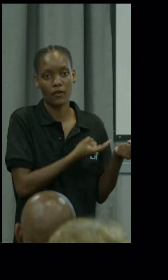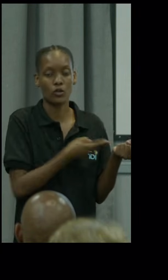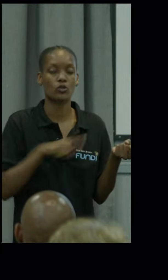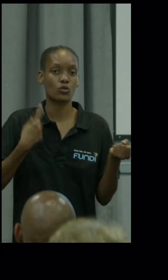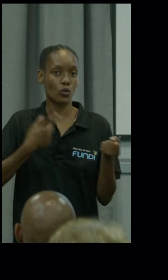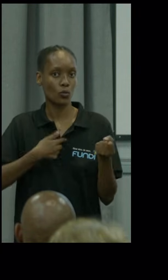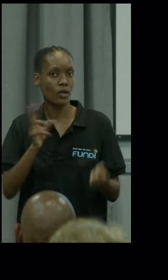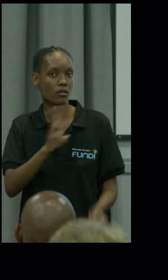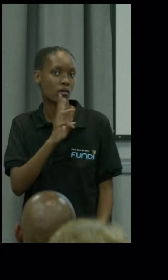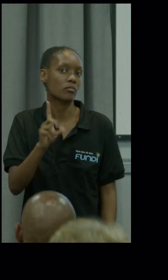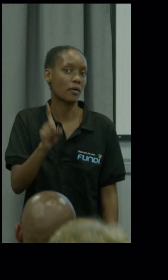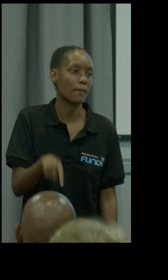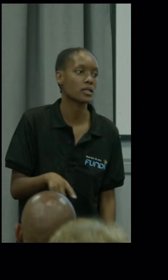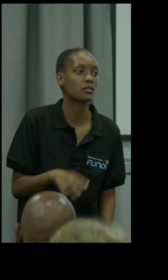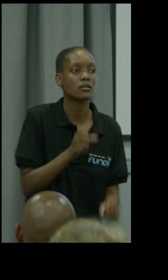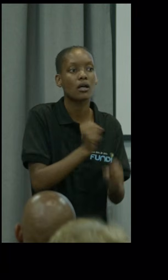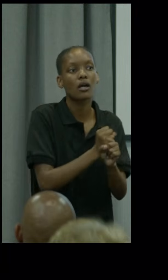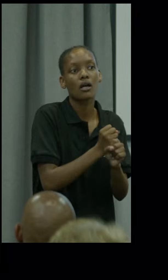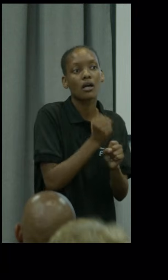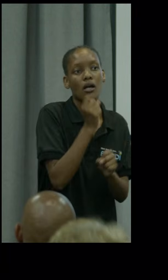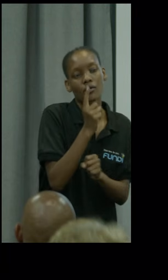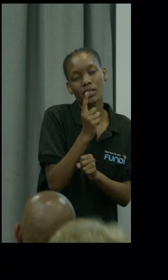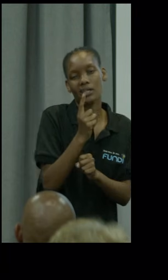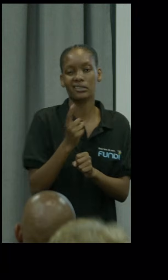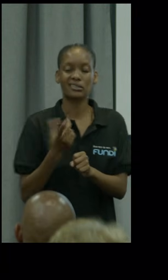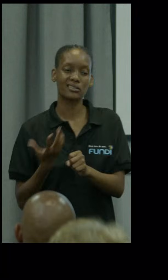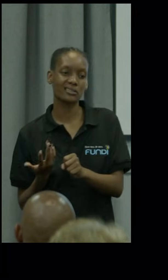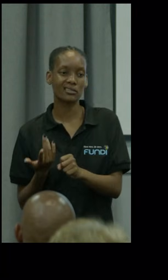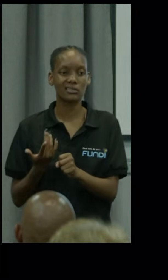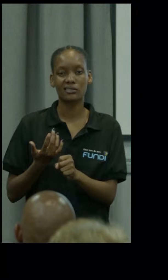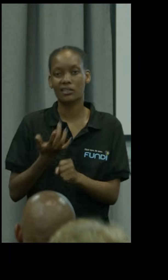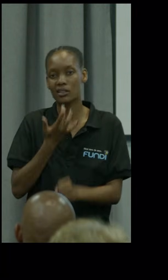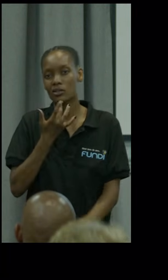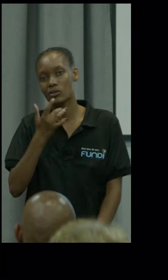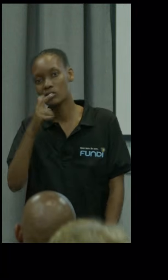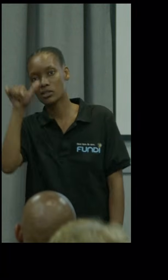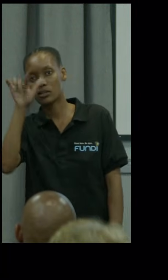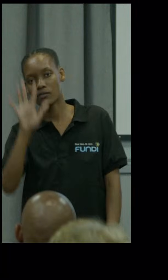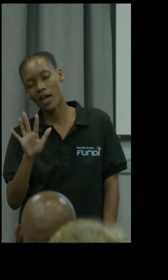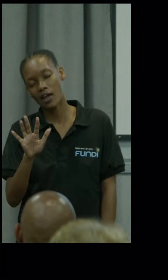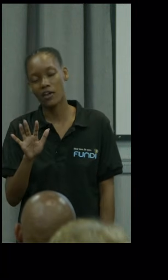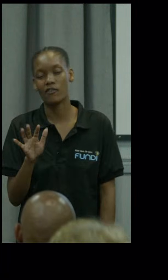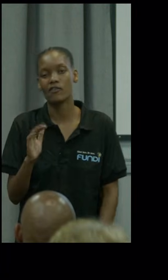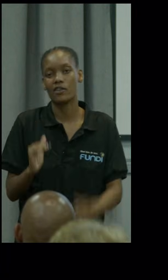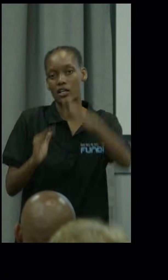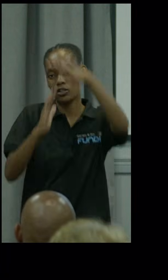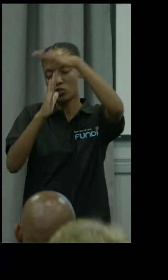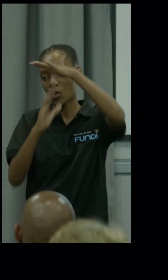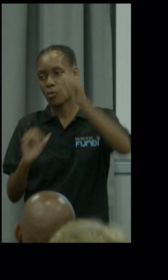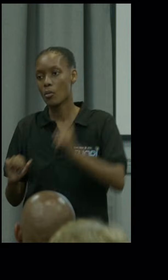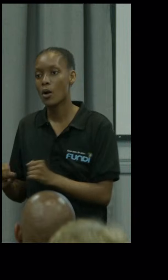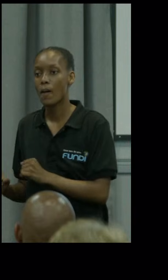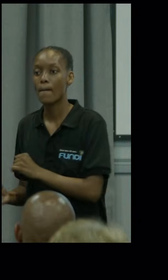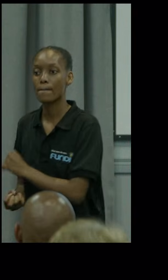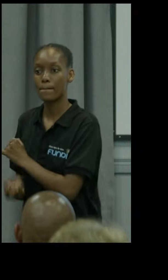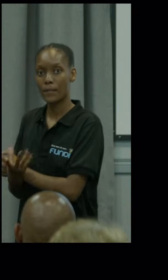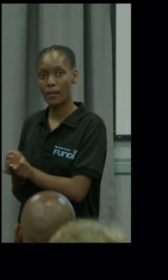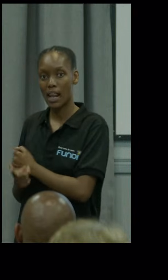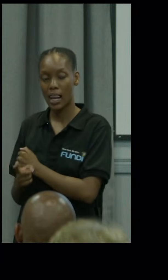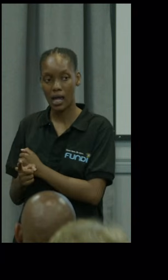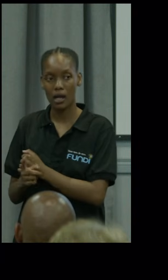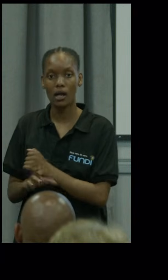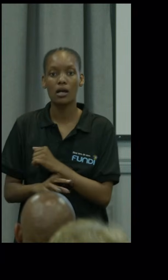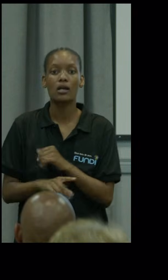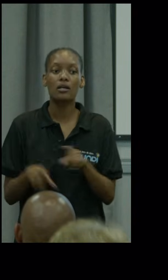here. Gauteng, yeah, quintile 5 at the top. Mpumalanga, just as at the primary level,